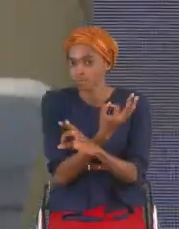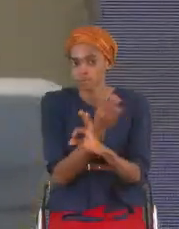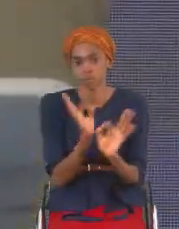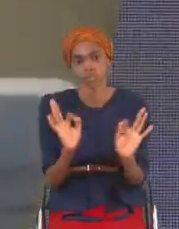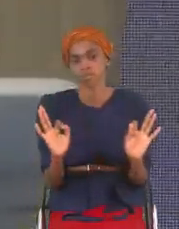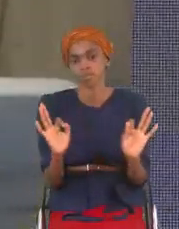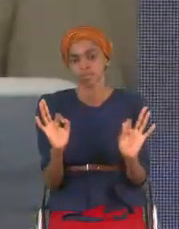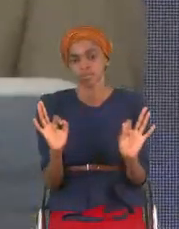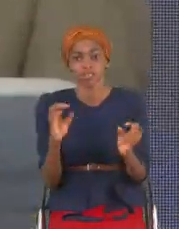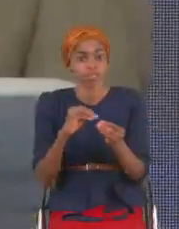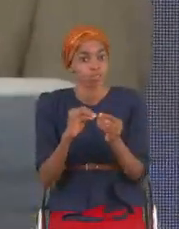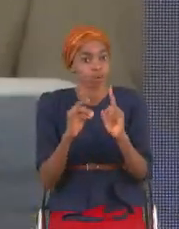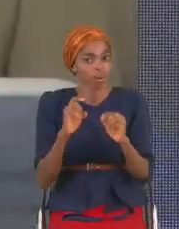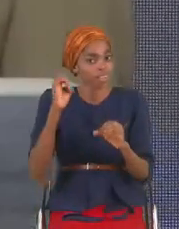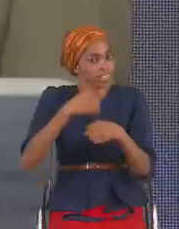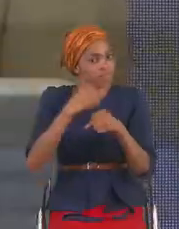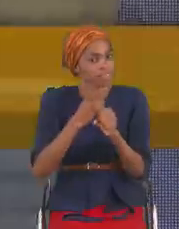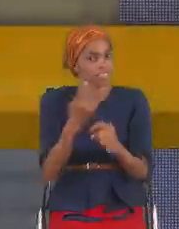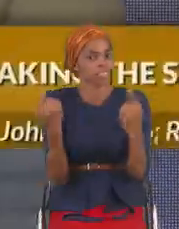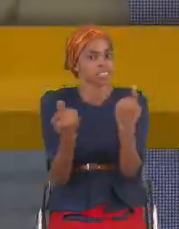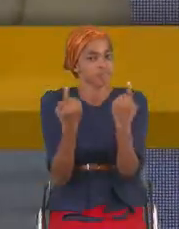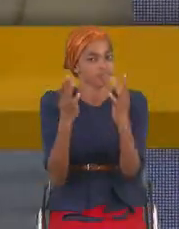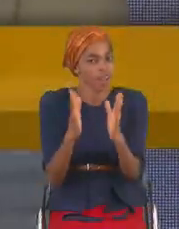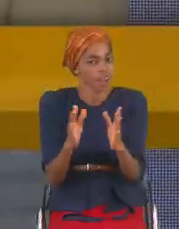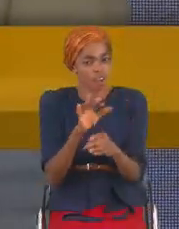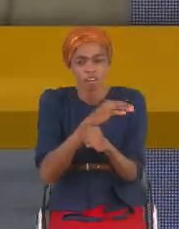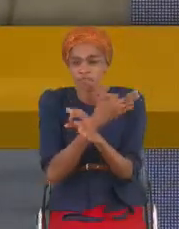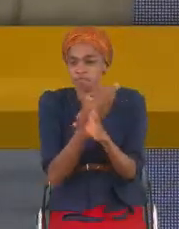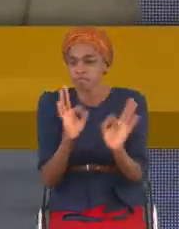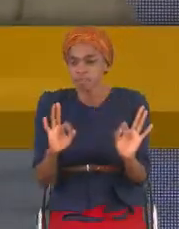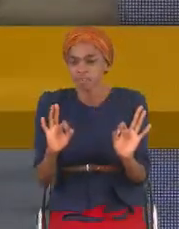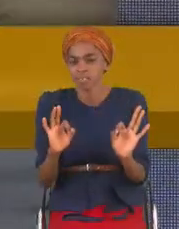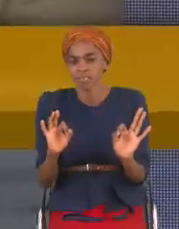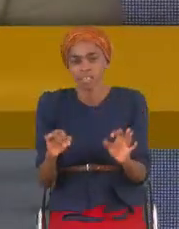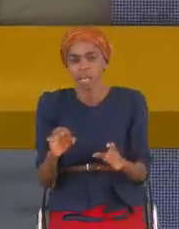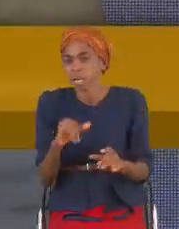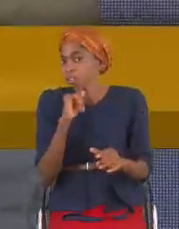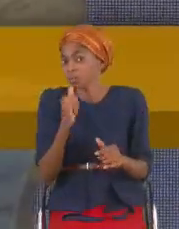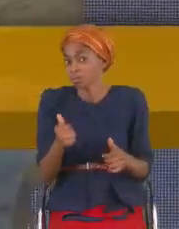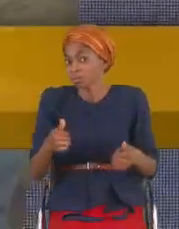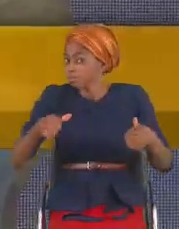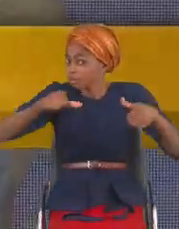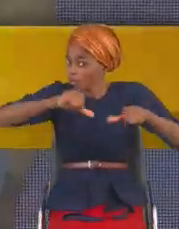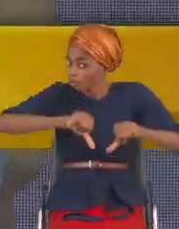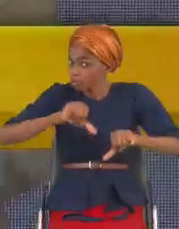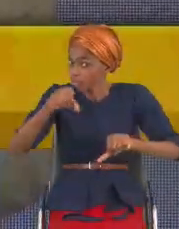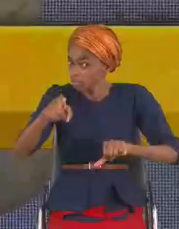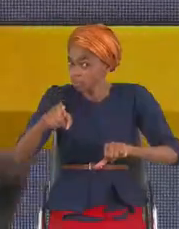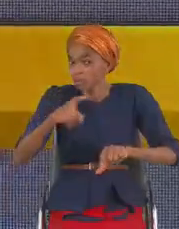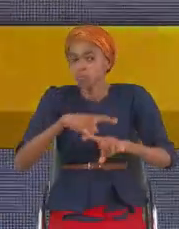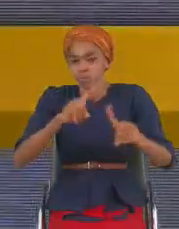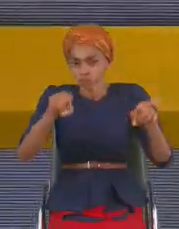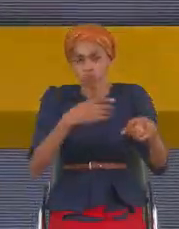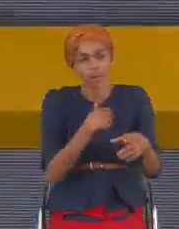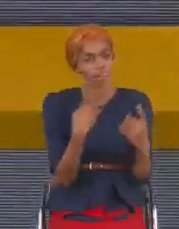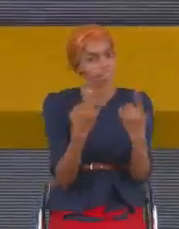He makes the sinful free. Neither do I condemn you, but go and sin no more.